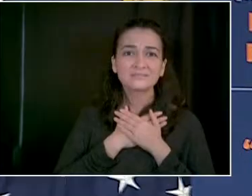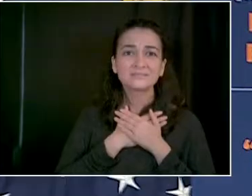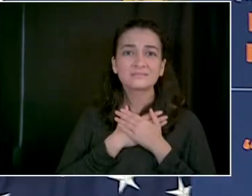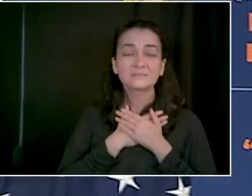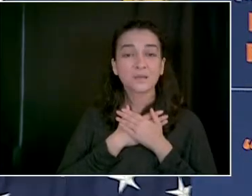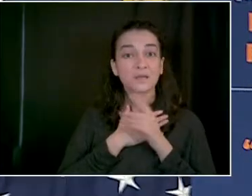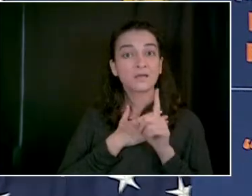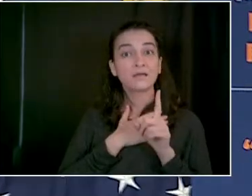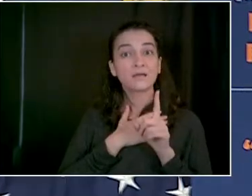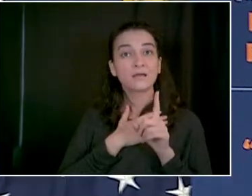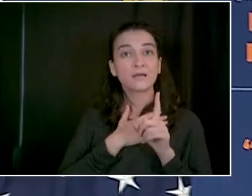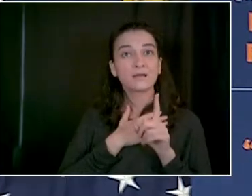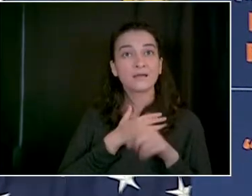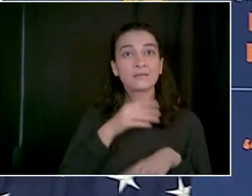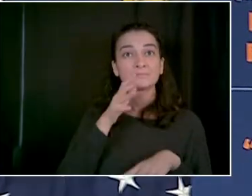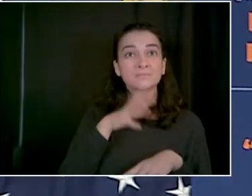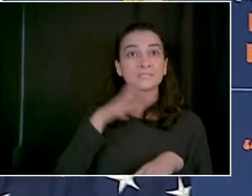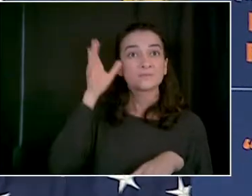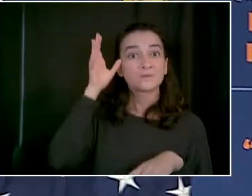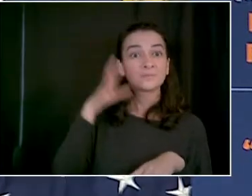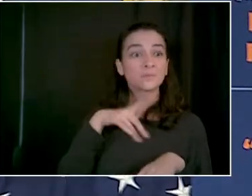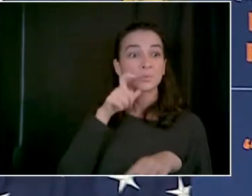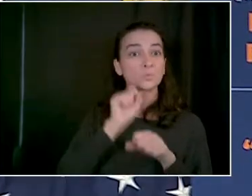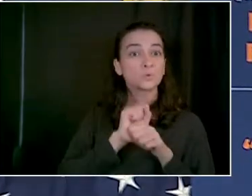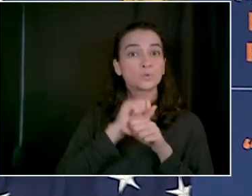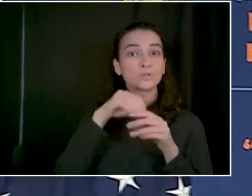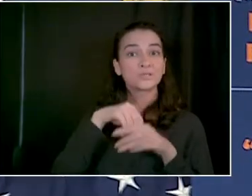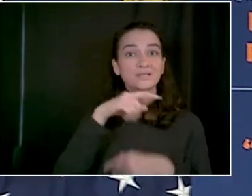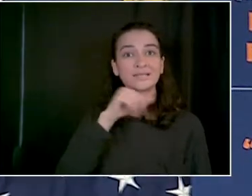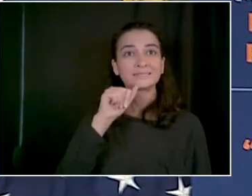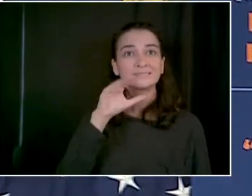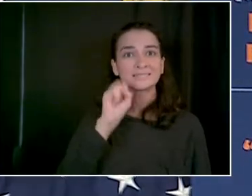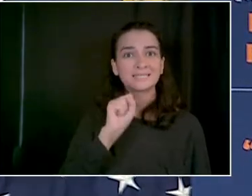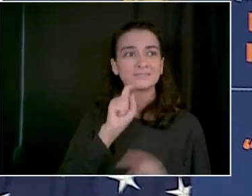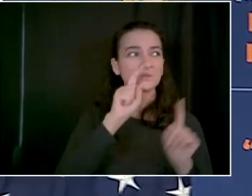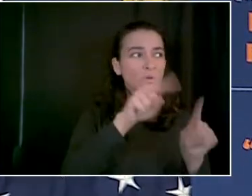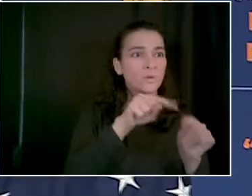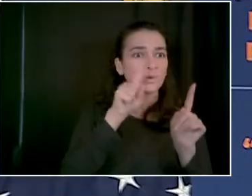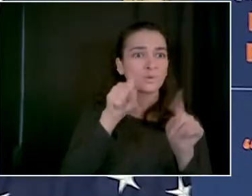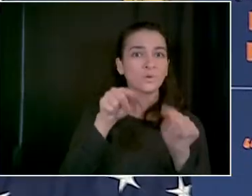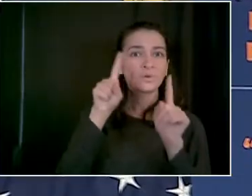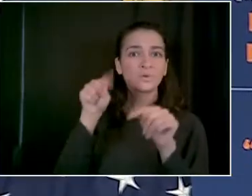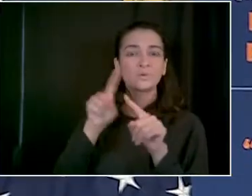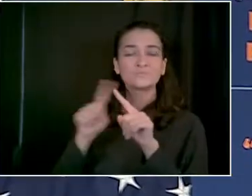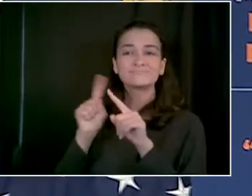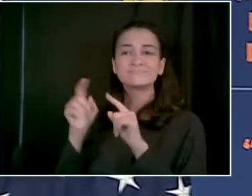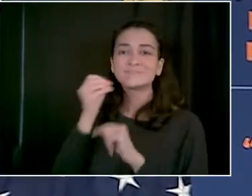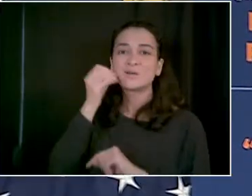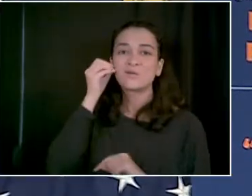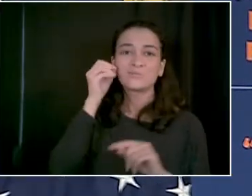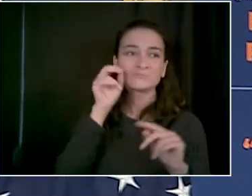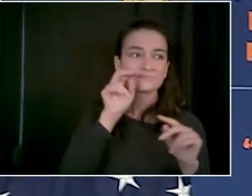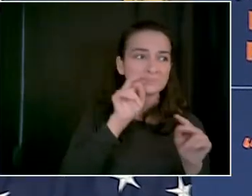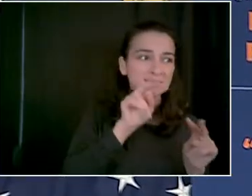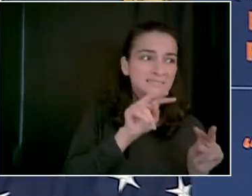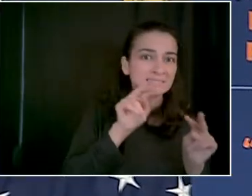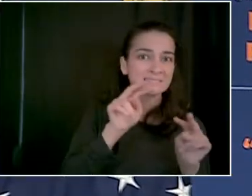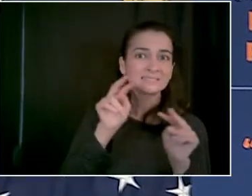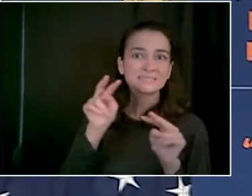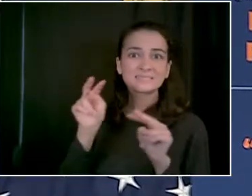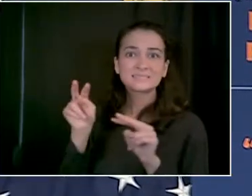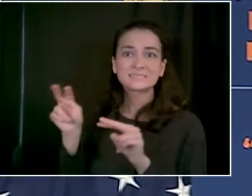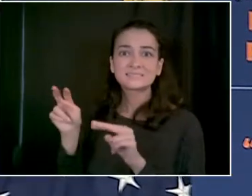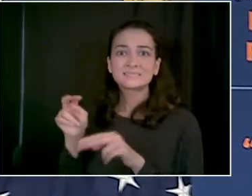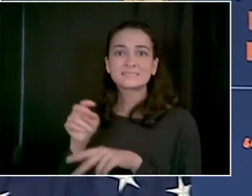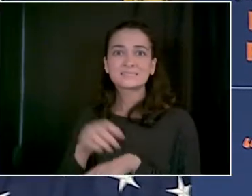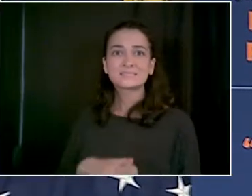cases over and over again, and they make the right decision. And it's a tough decision to make. But when you look at that number, 3,000,